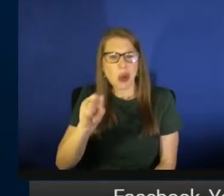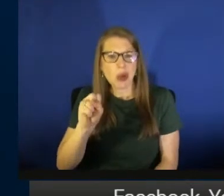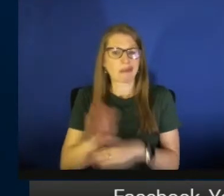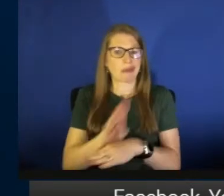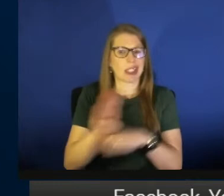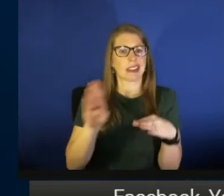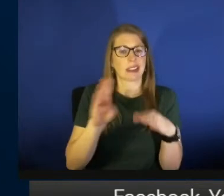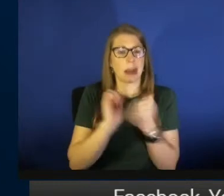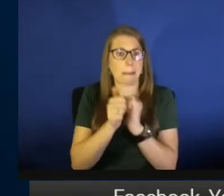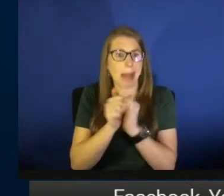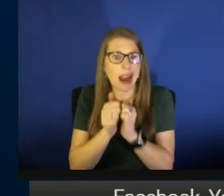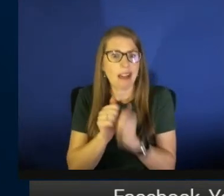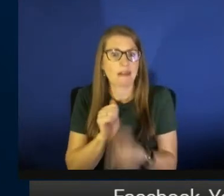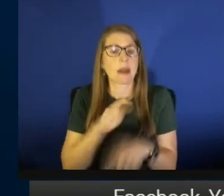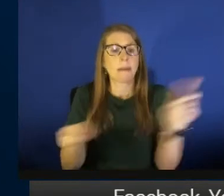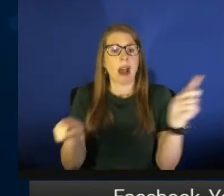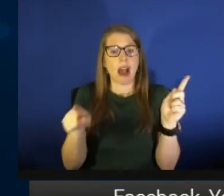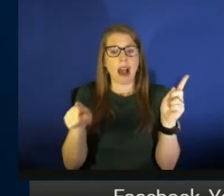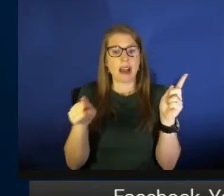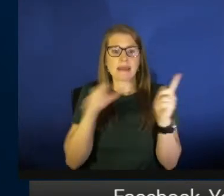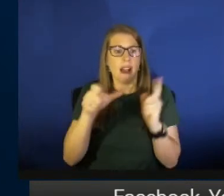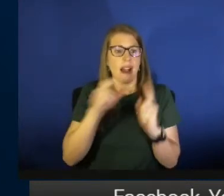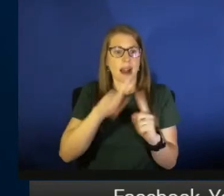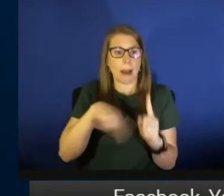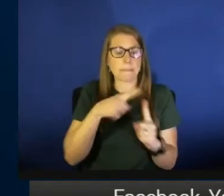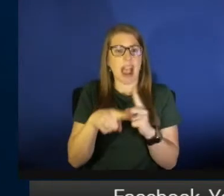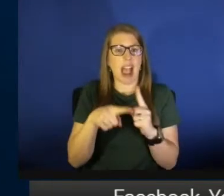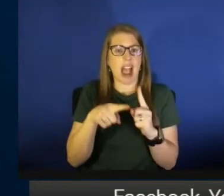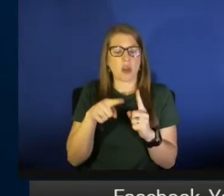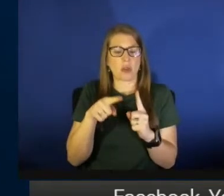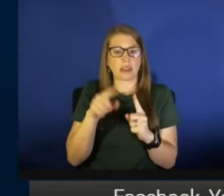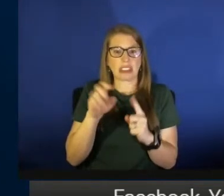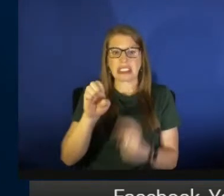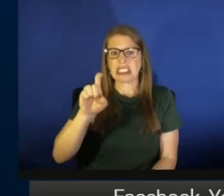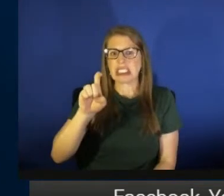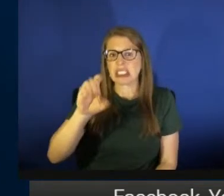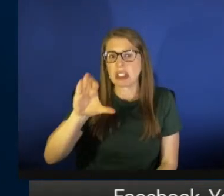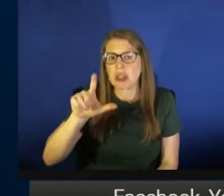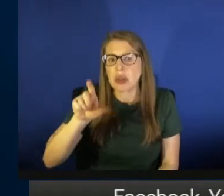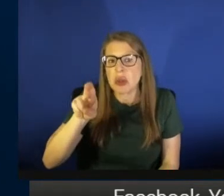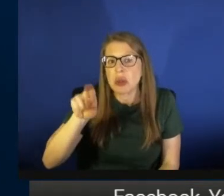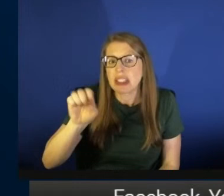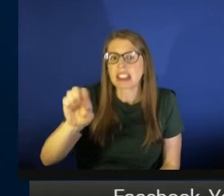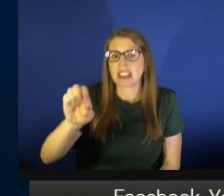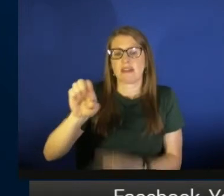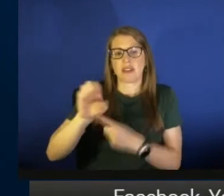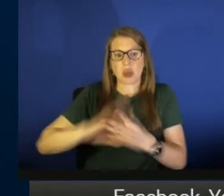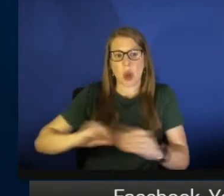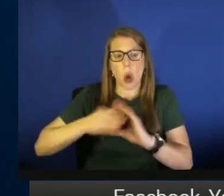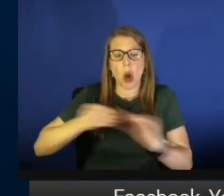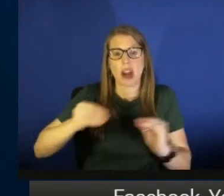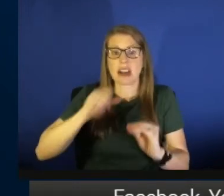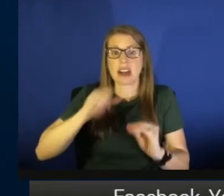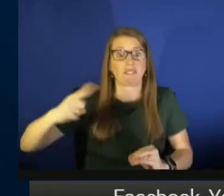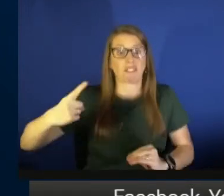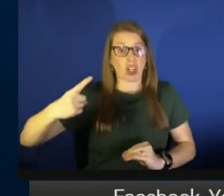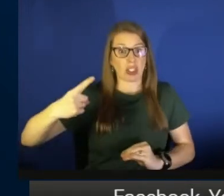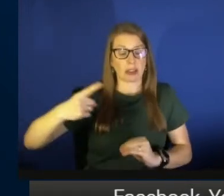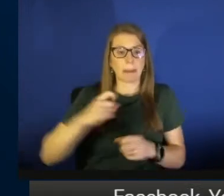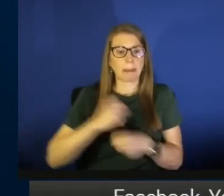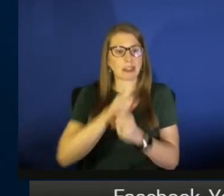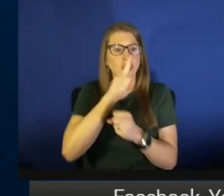competitive. But this wasn't about getting exclusives. This wasn't about being first. This was about being accurate and making sure everybody was on the same page.